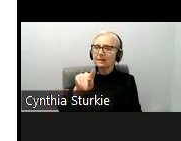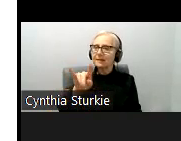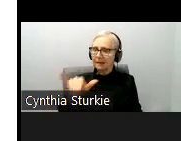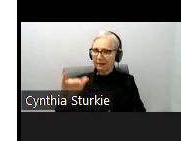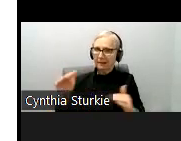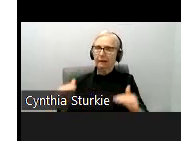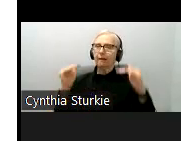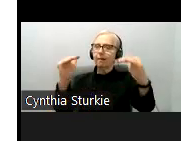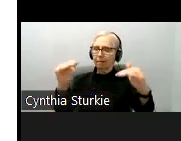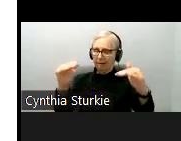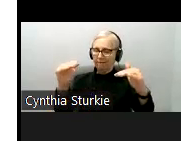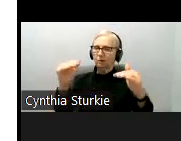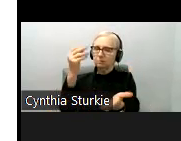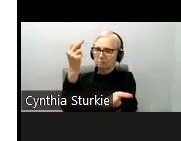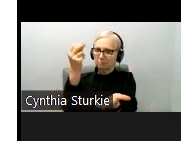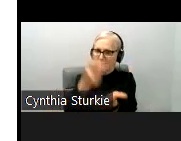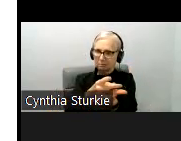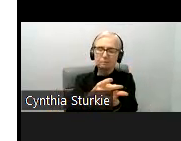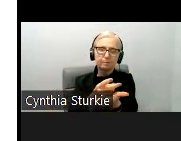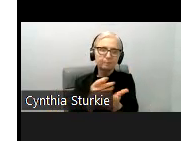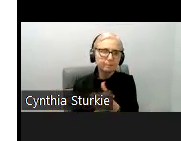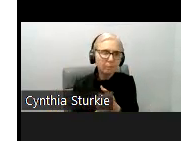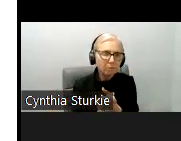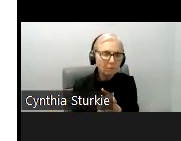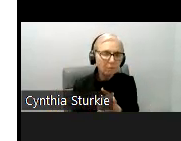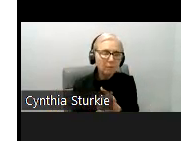level endorsement. Next slide, please.